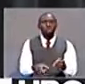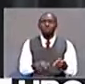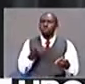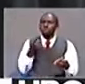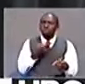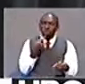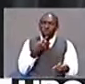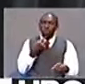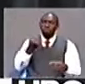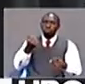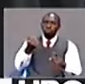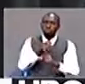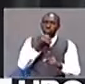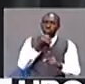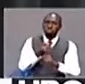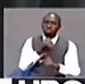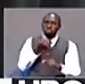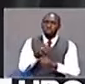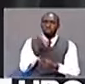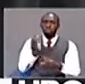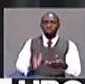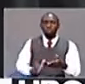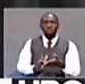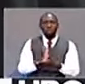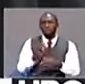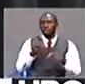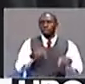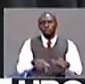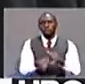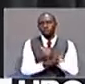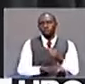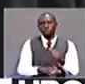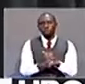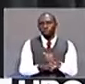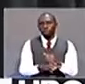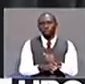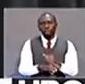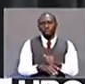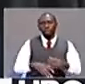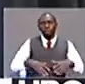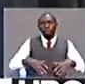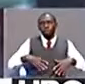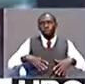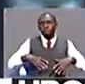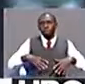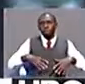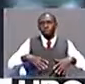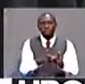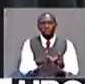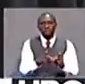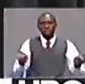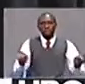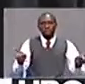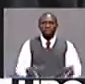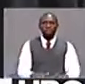factor in as far as our country is concerned. May his soul rest in peace. Thank you, Honorable